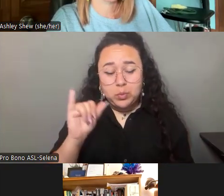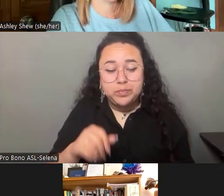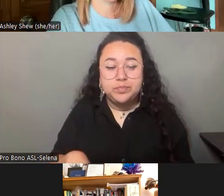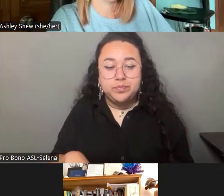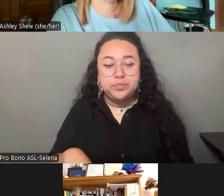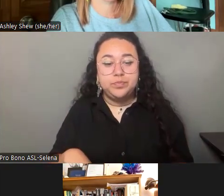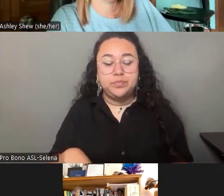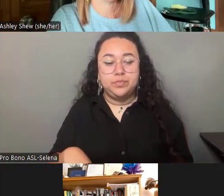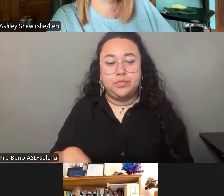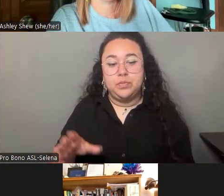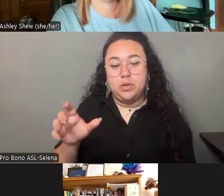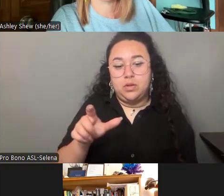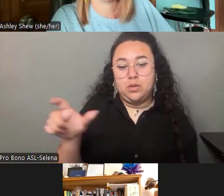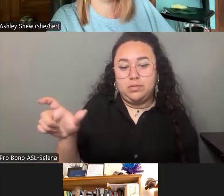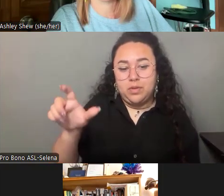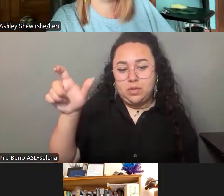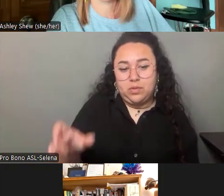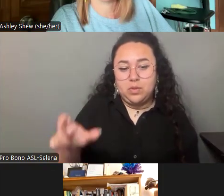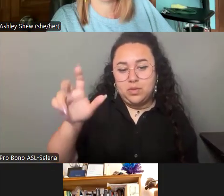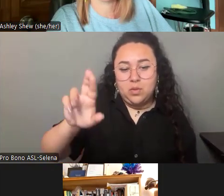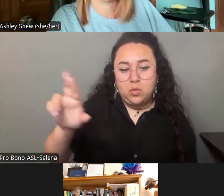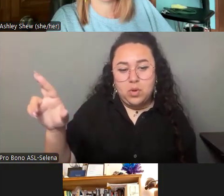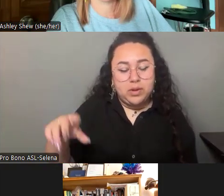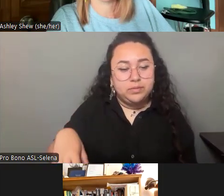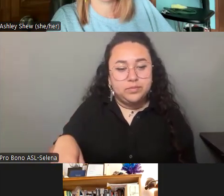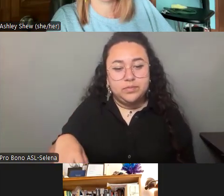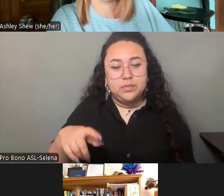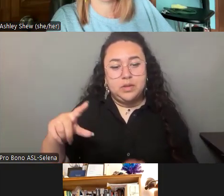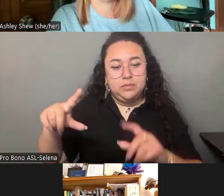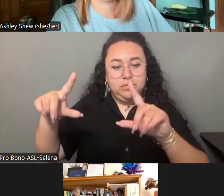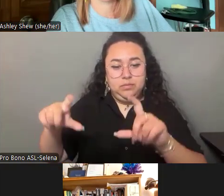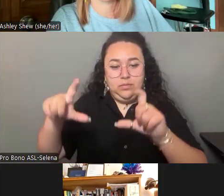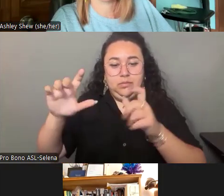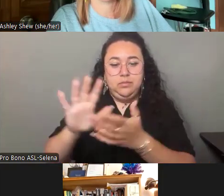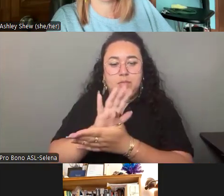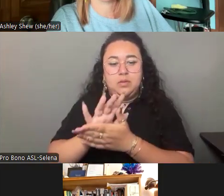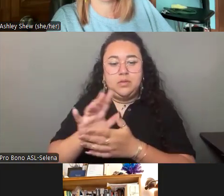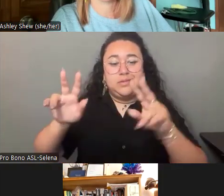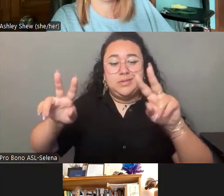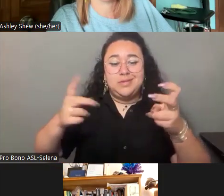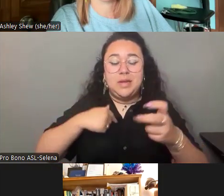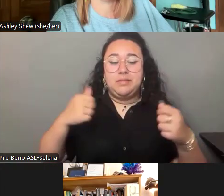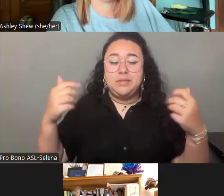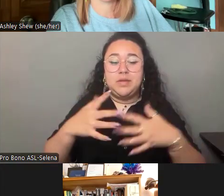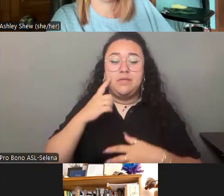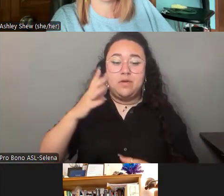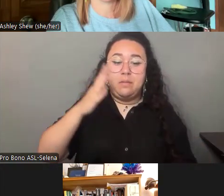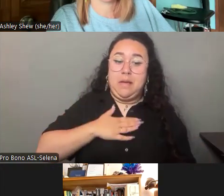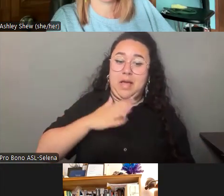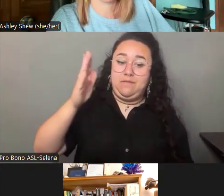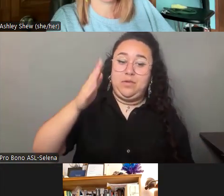On the right here, we have the screenshot of this paper, I'm Just Terrified for My Future, Epistemic Violence